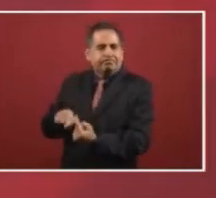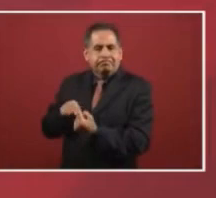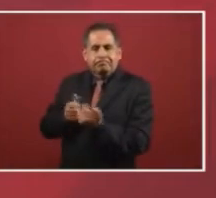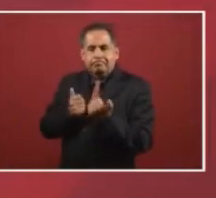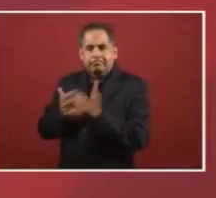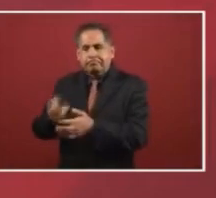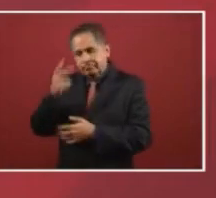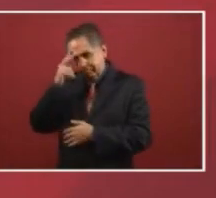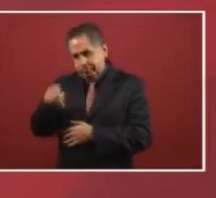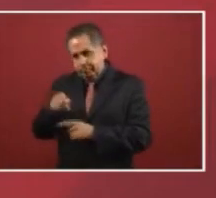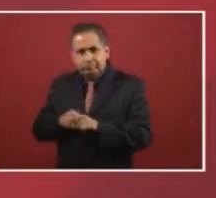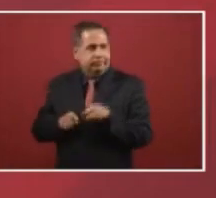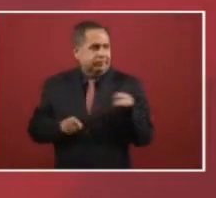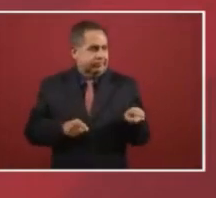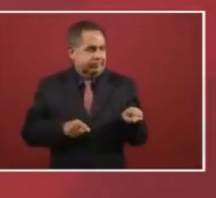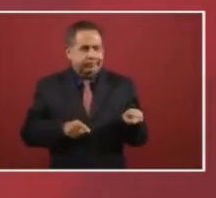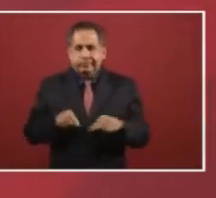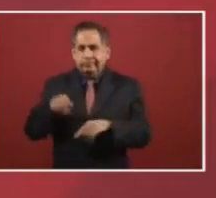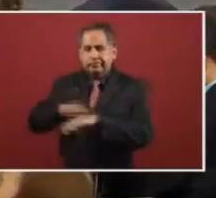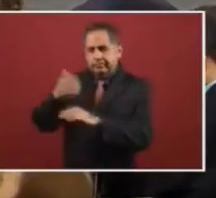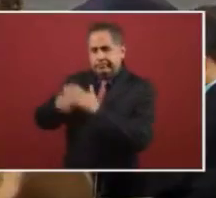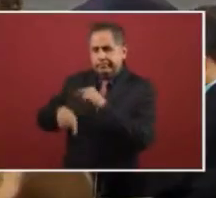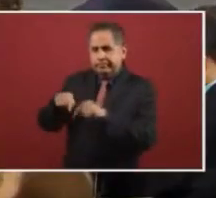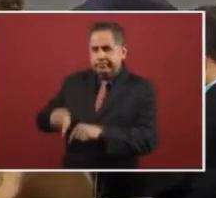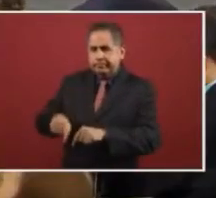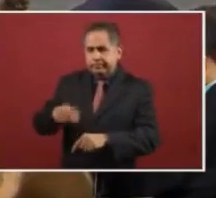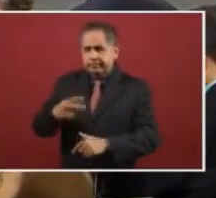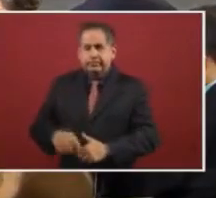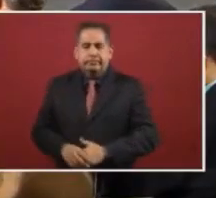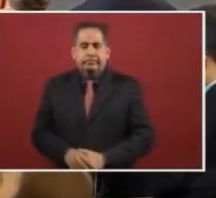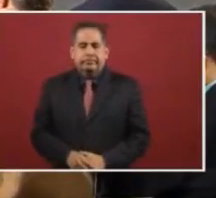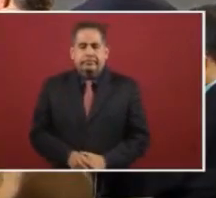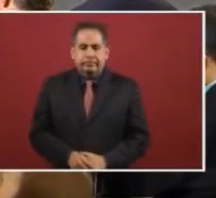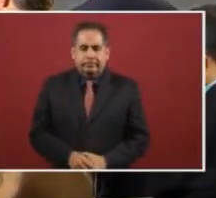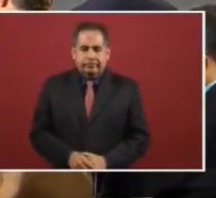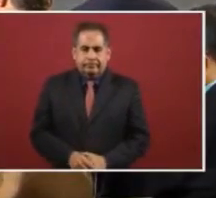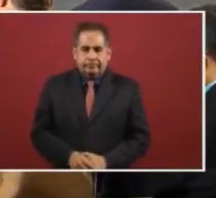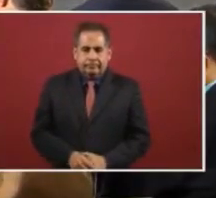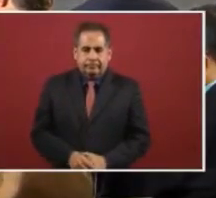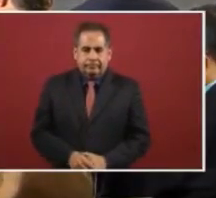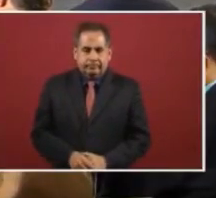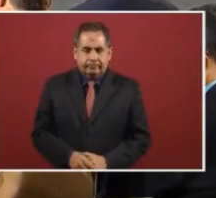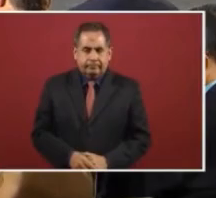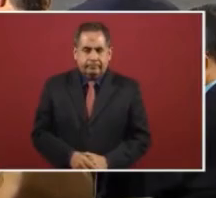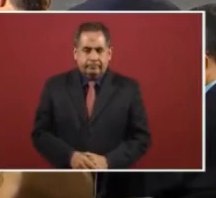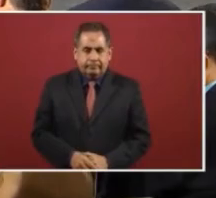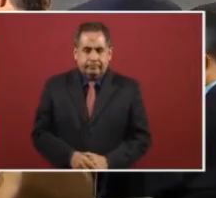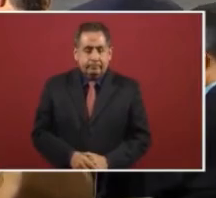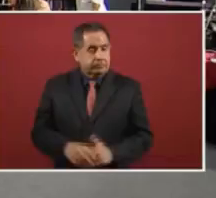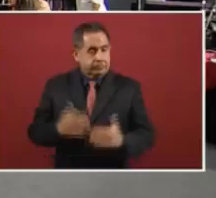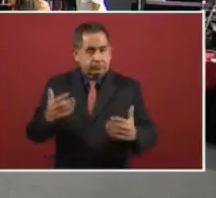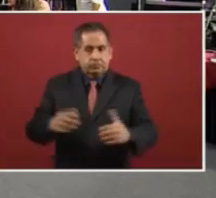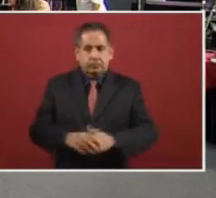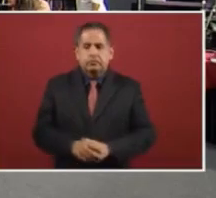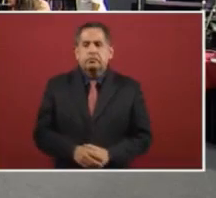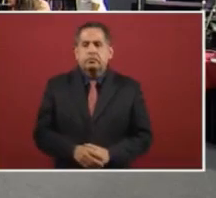cheaper. It's just cheaper to go through that line than to go through the one of the